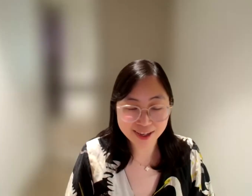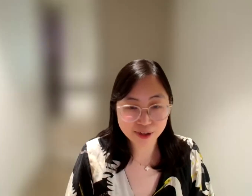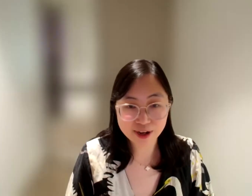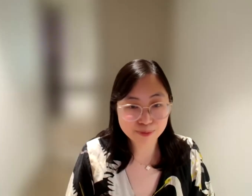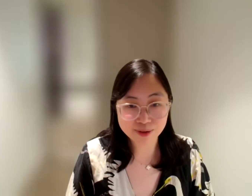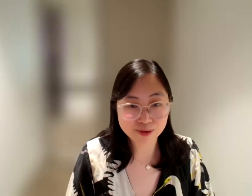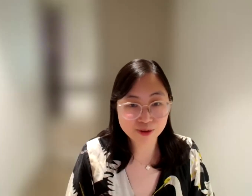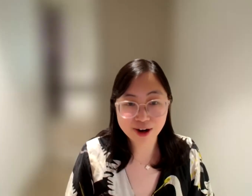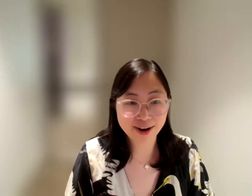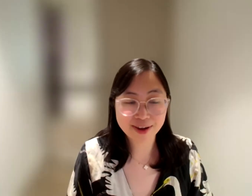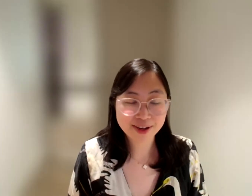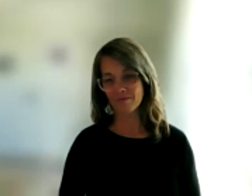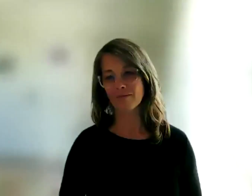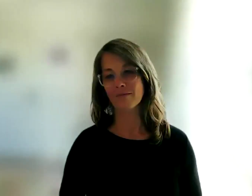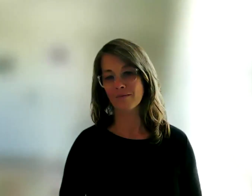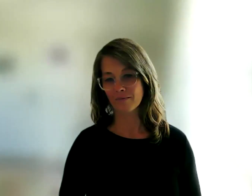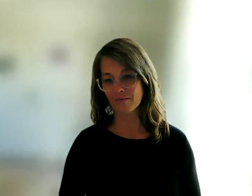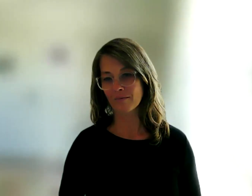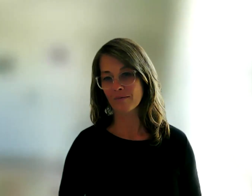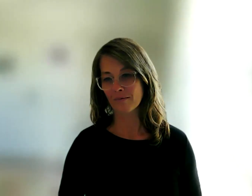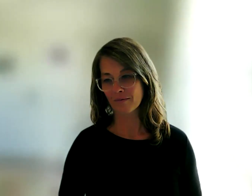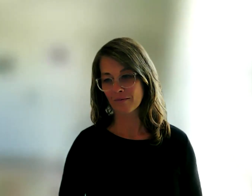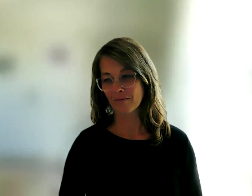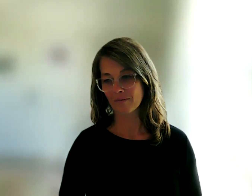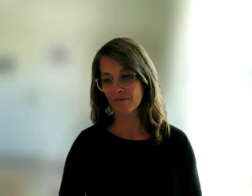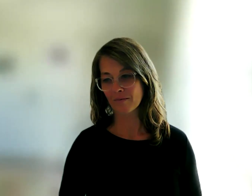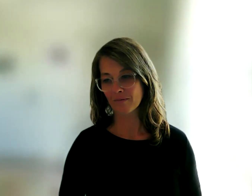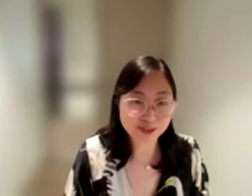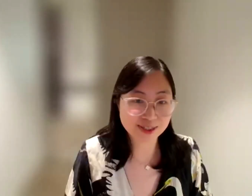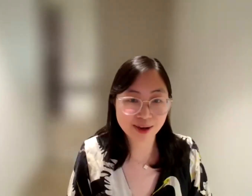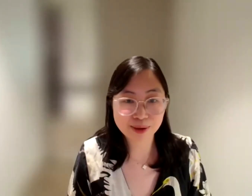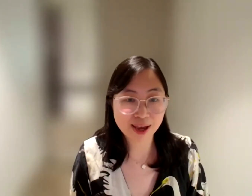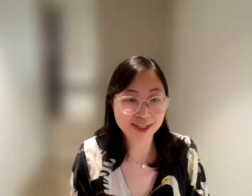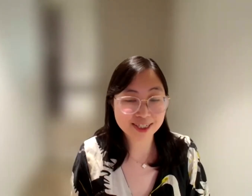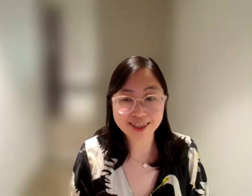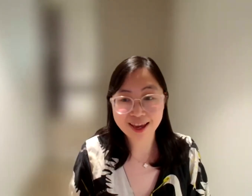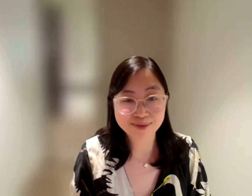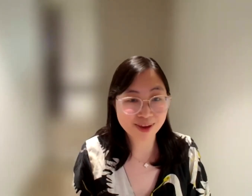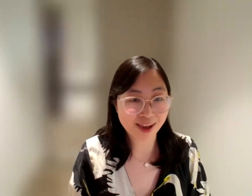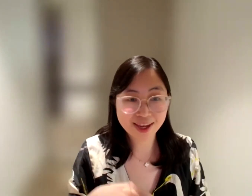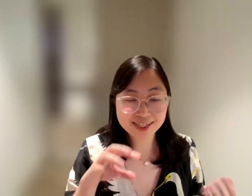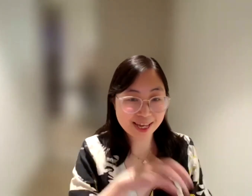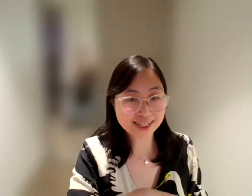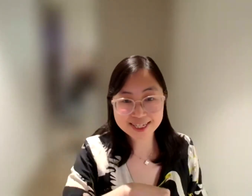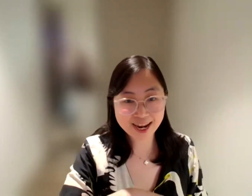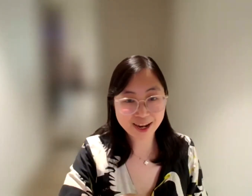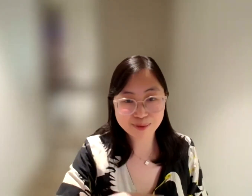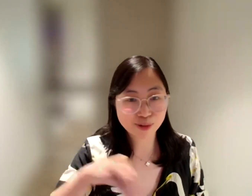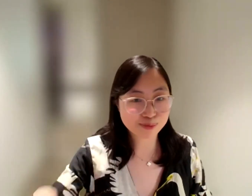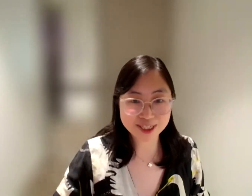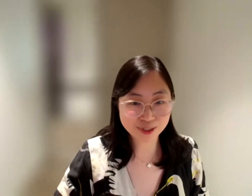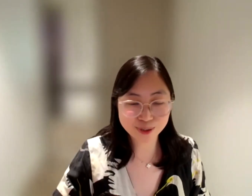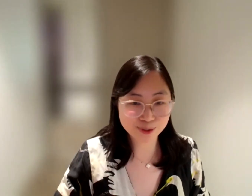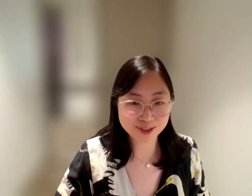today could happen. So I, described a whole range of education resources that we made. They can be taken today